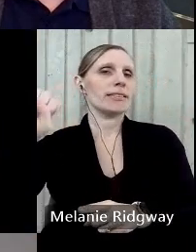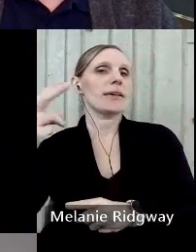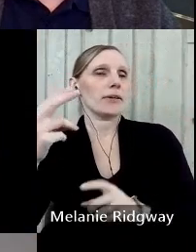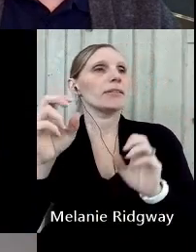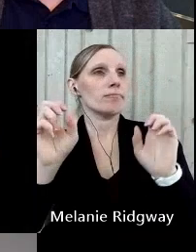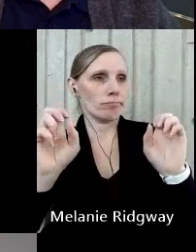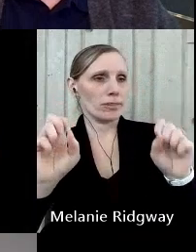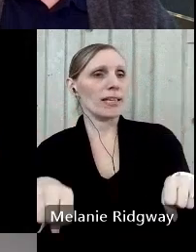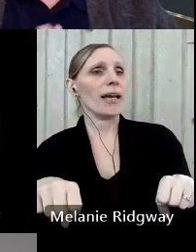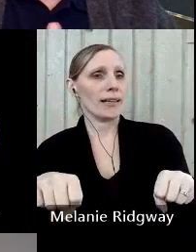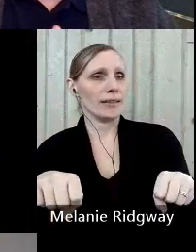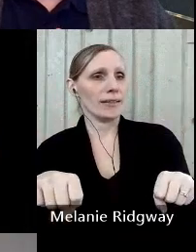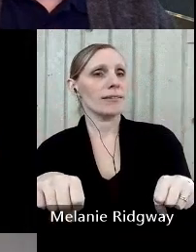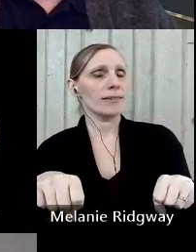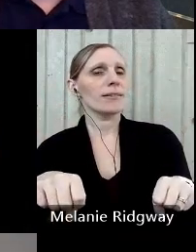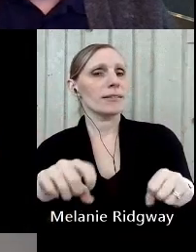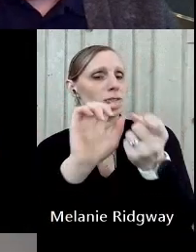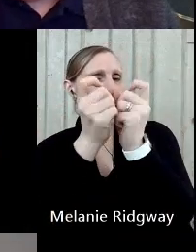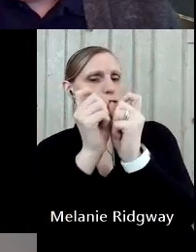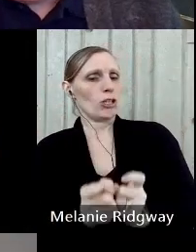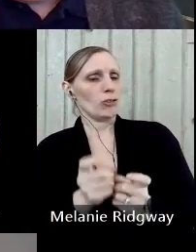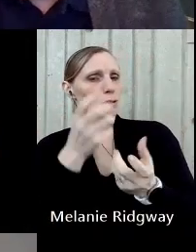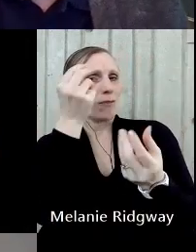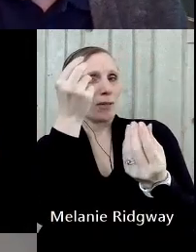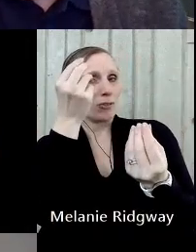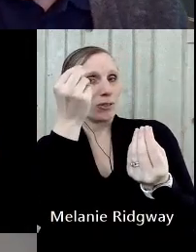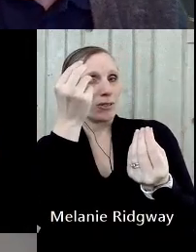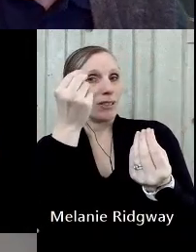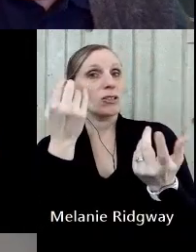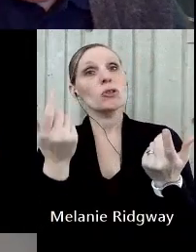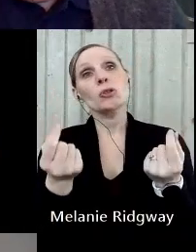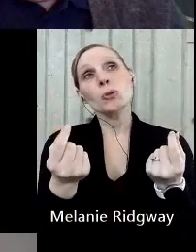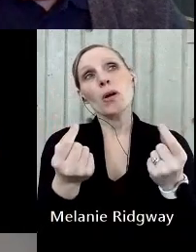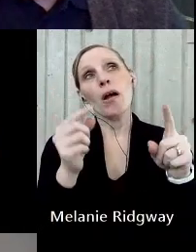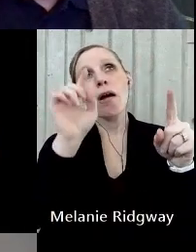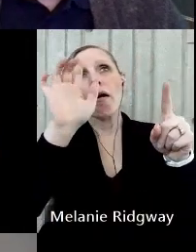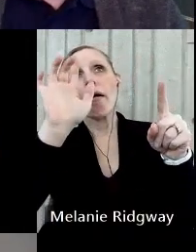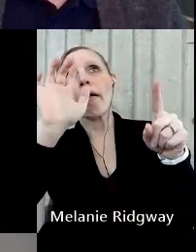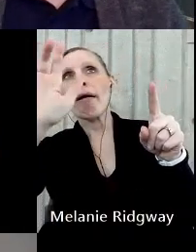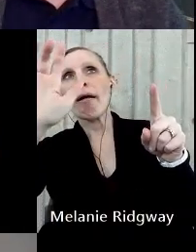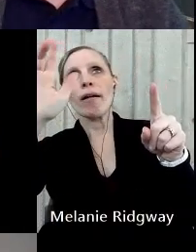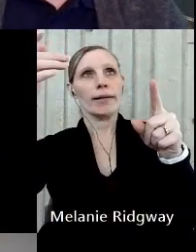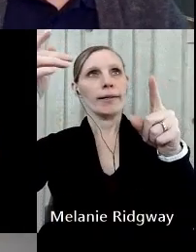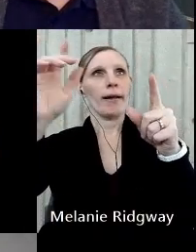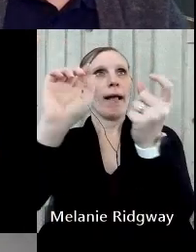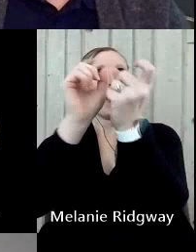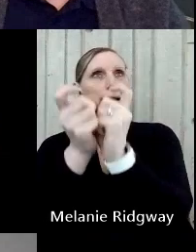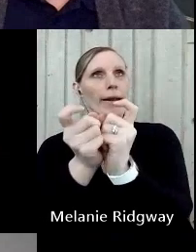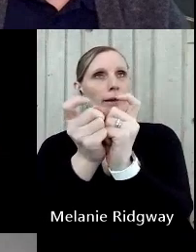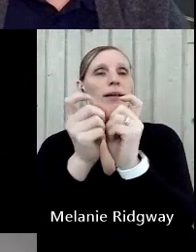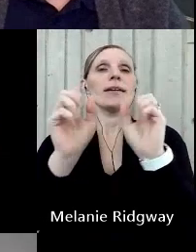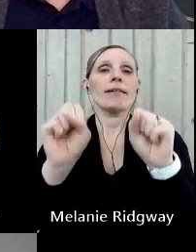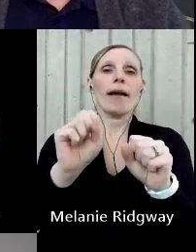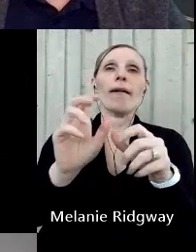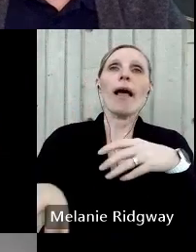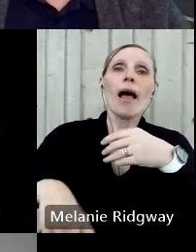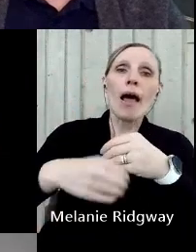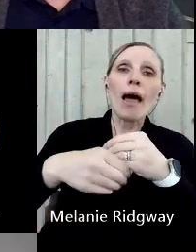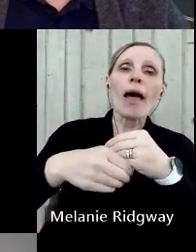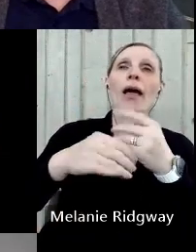and you can click, there is a function where you can edit your profile, you can add more skills and interests, you can update